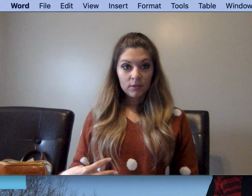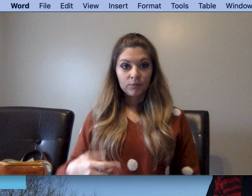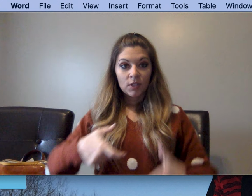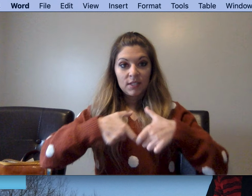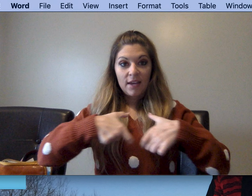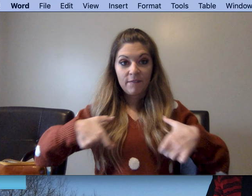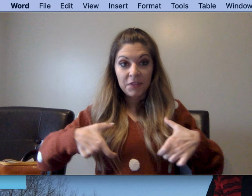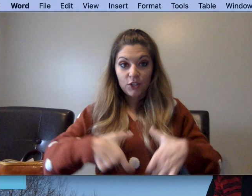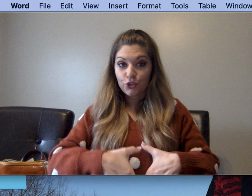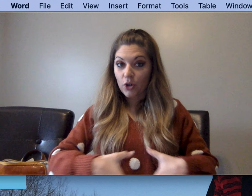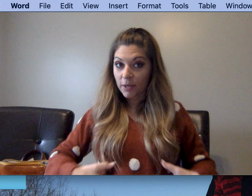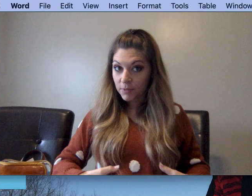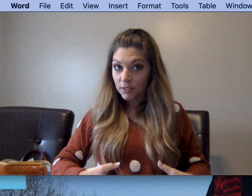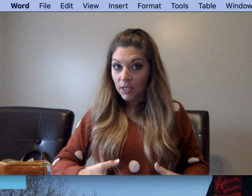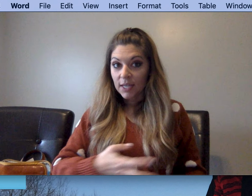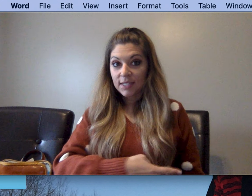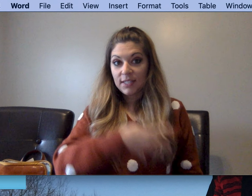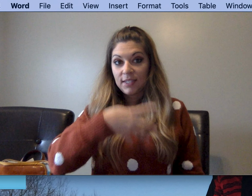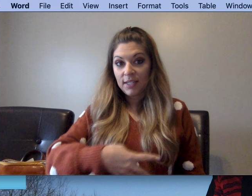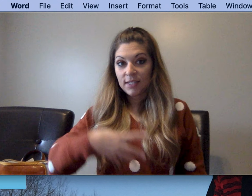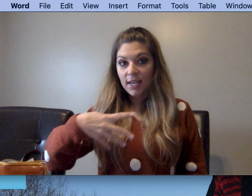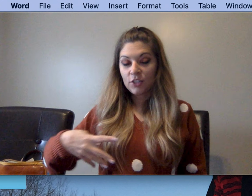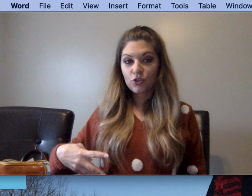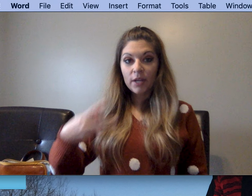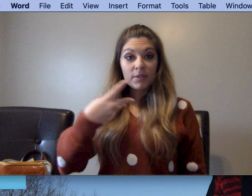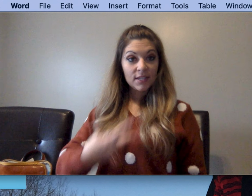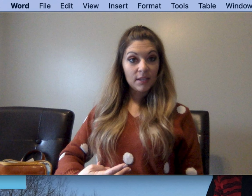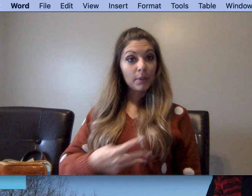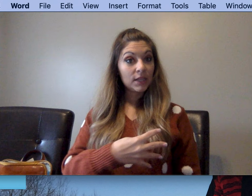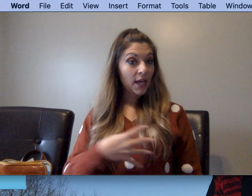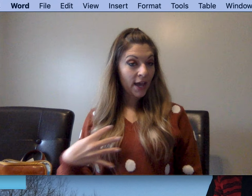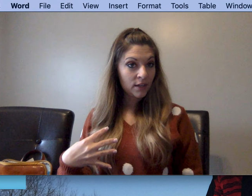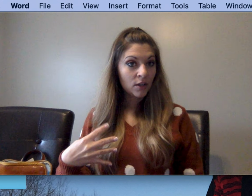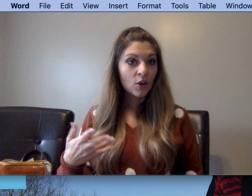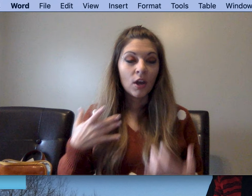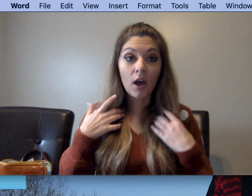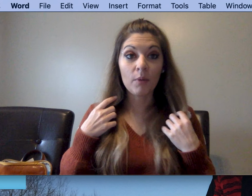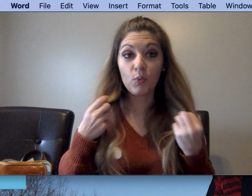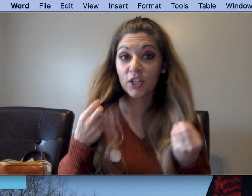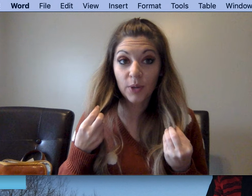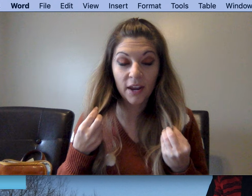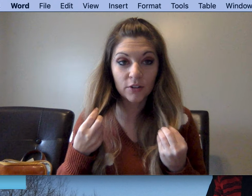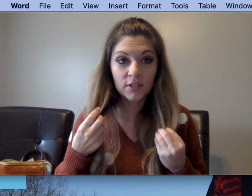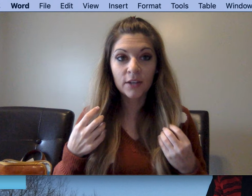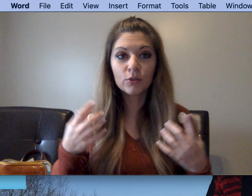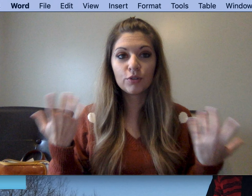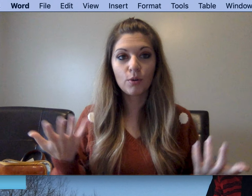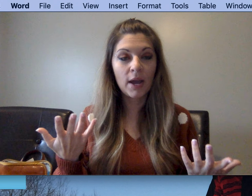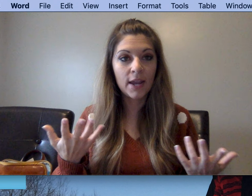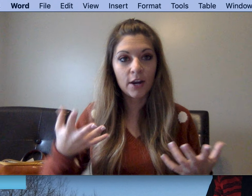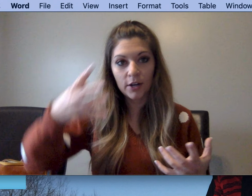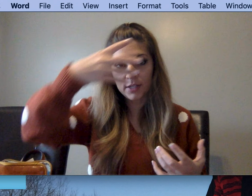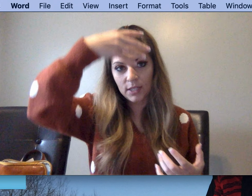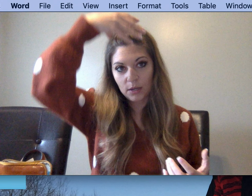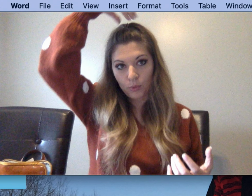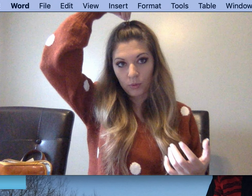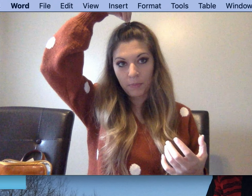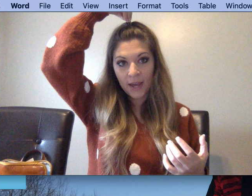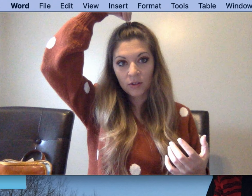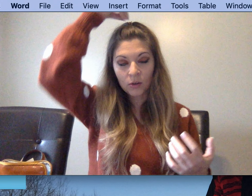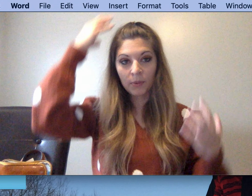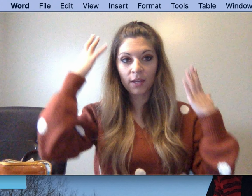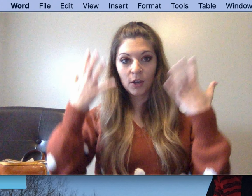striped, does it have thick stripes? Is it zigzaggy stripes? Is it plaid? We could do hairstyles. So my hair is like